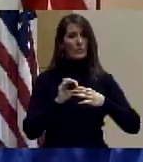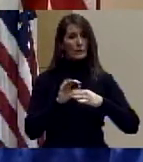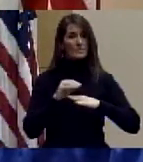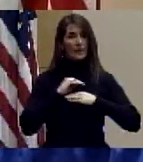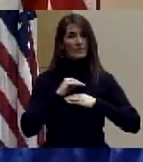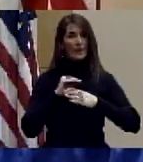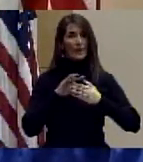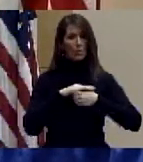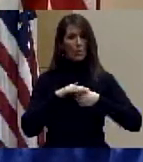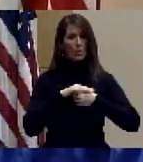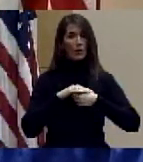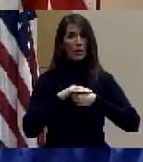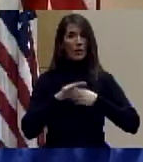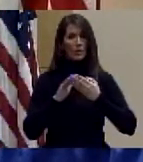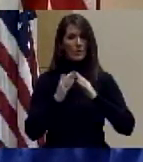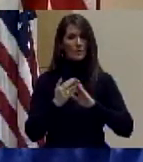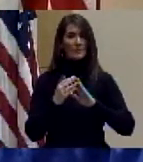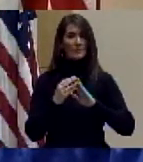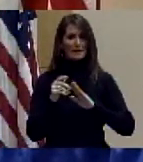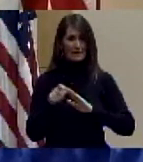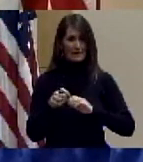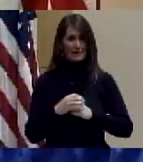community needs.